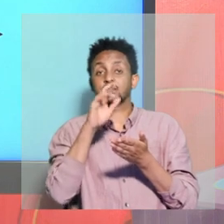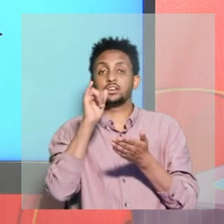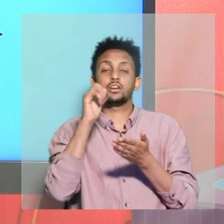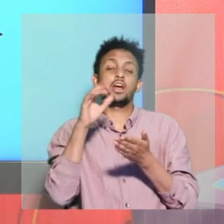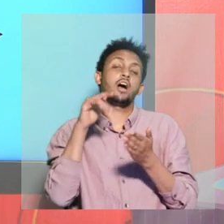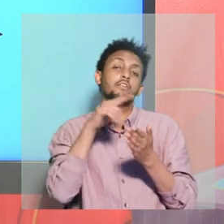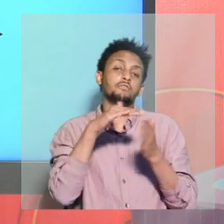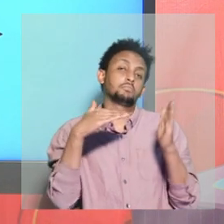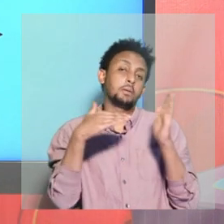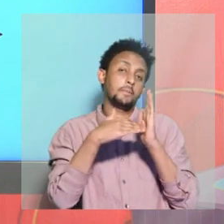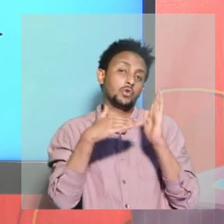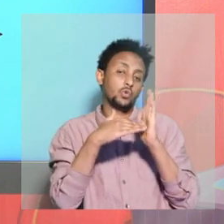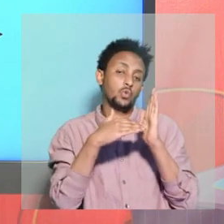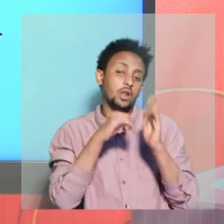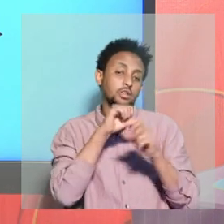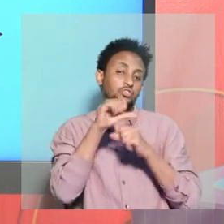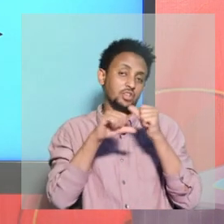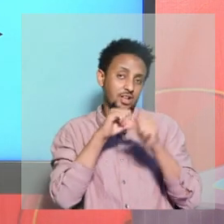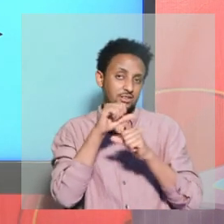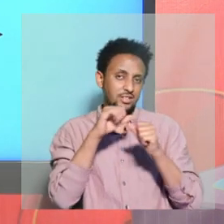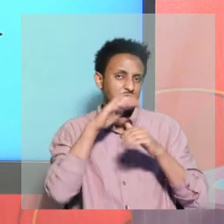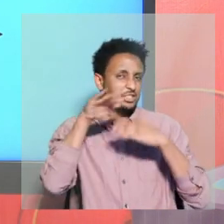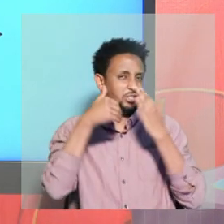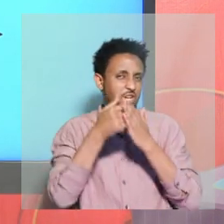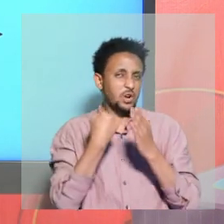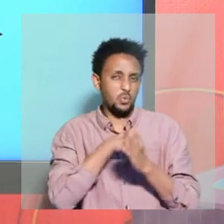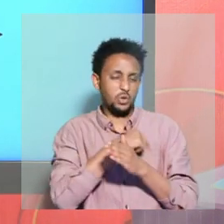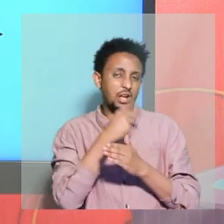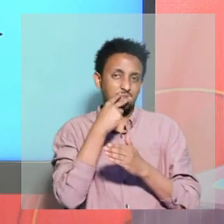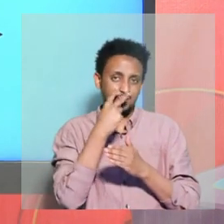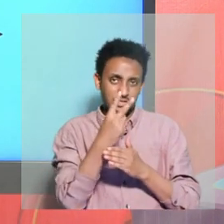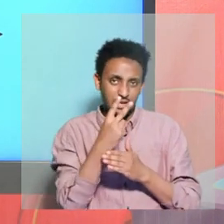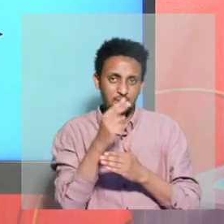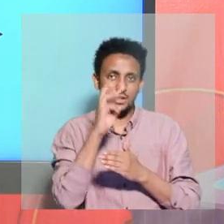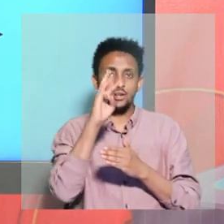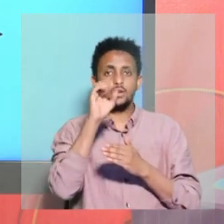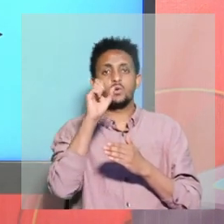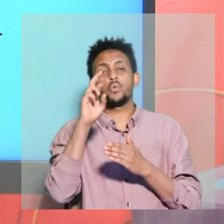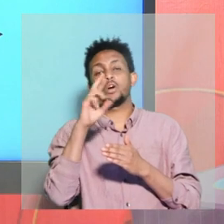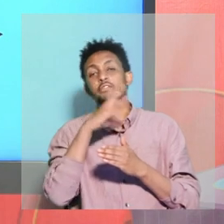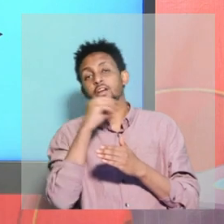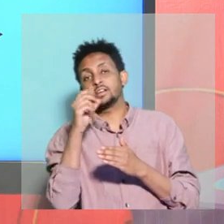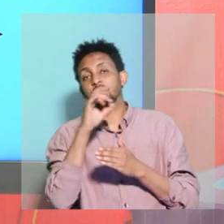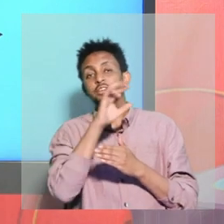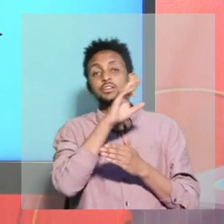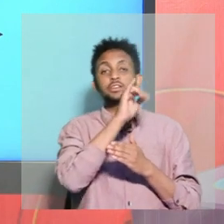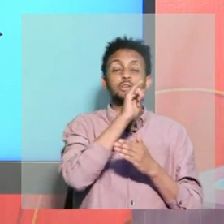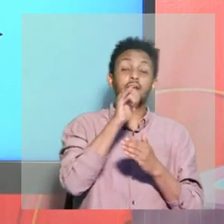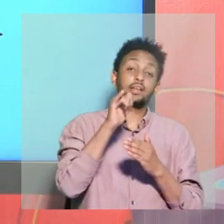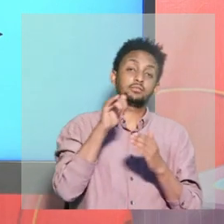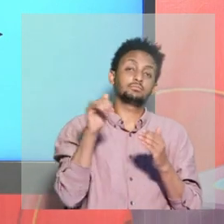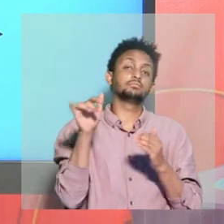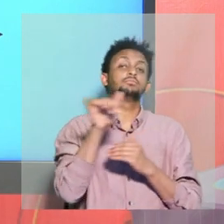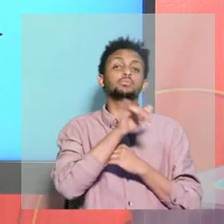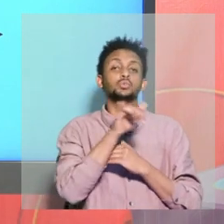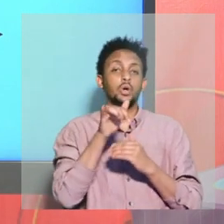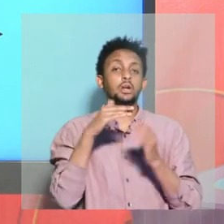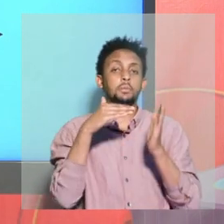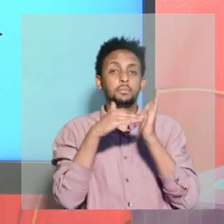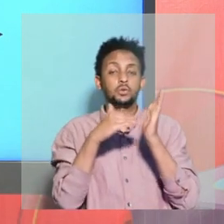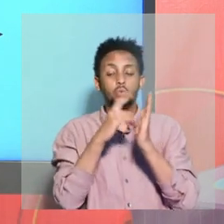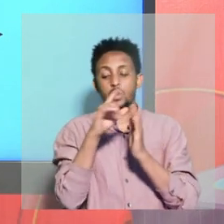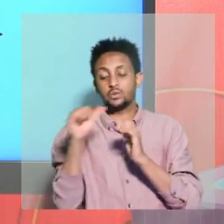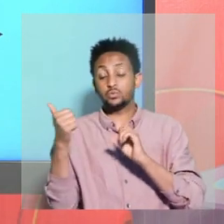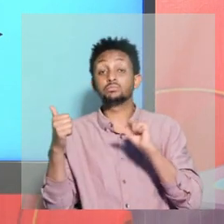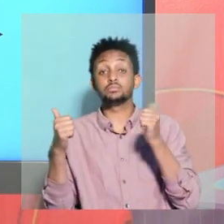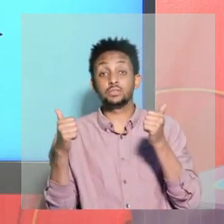has a perpendicular to each other. Therefore, generally, we can say that wavefronts and radiogram are mutually perpendicular to one